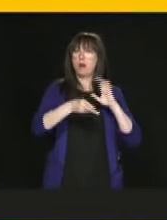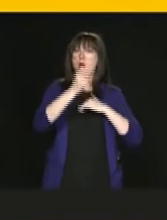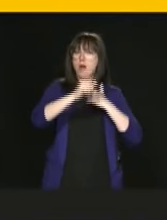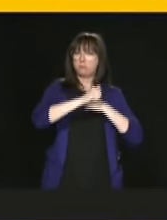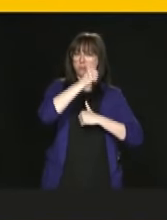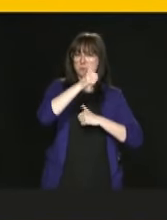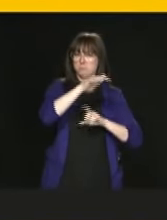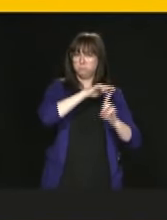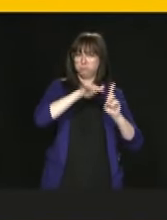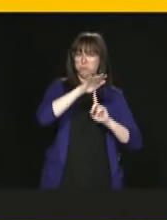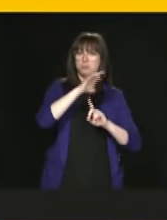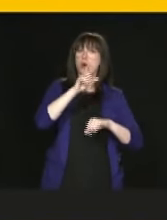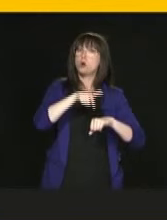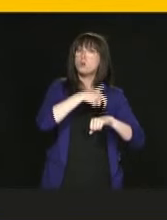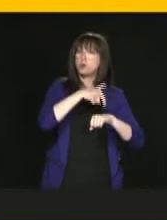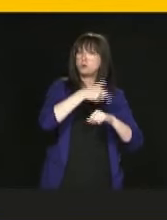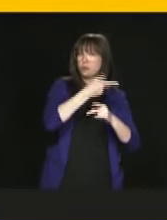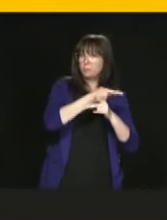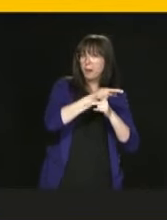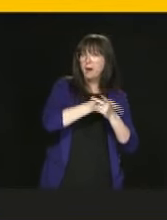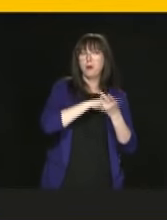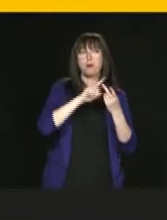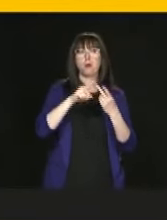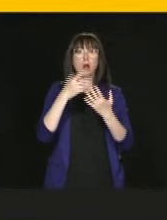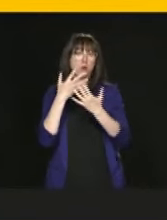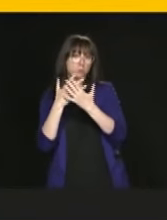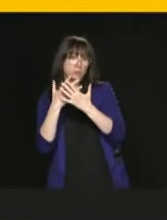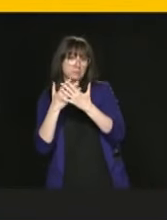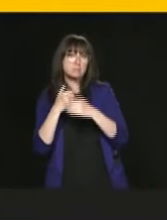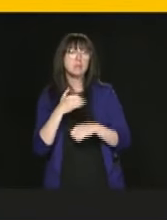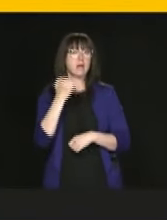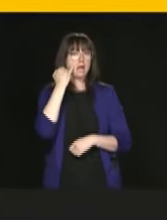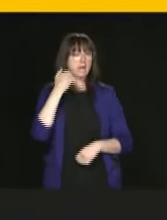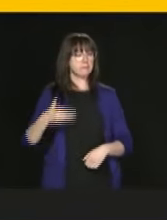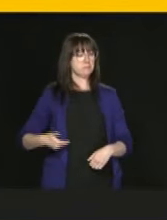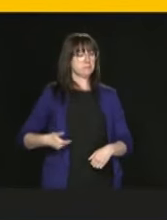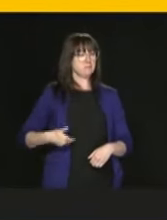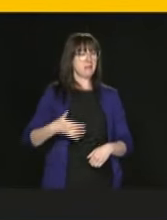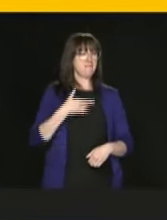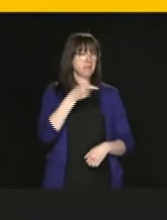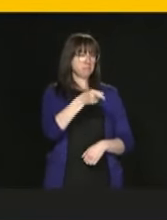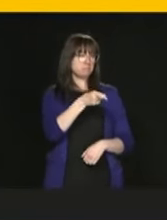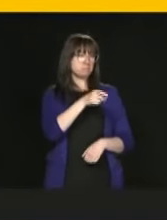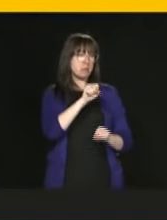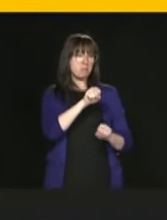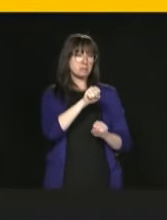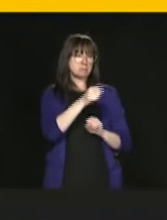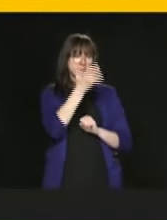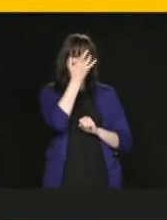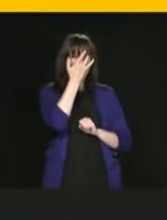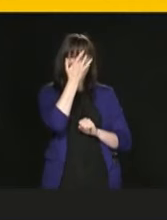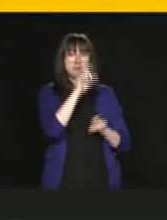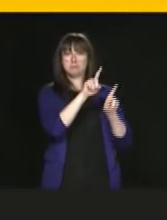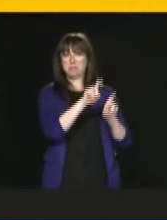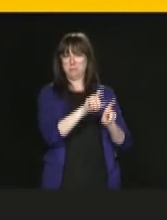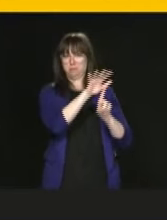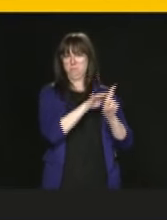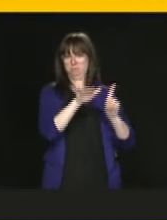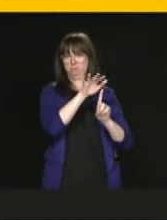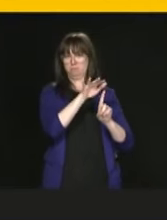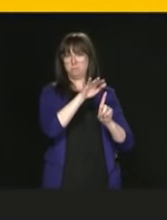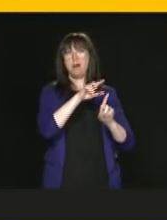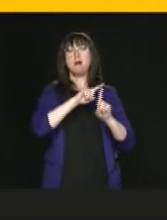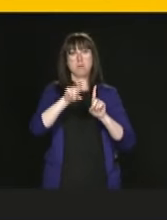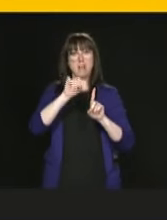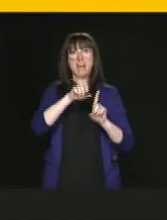correctional facility, if you've got an inkling that anyone is sick, test them. But also, if there's a case, to rapidly enhance